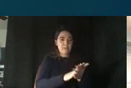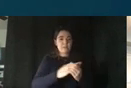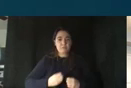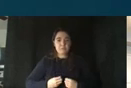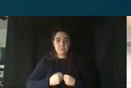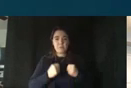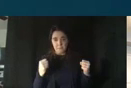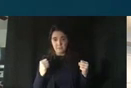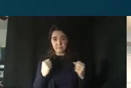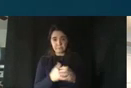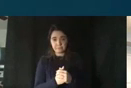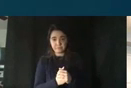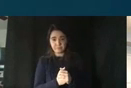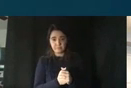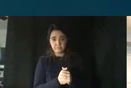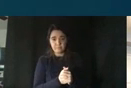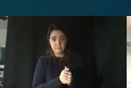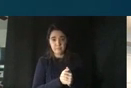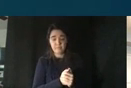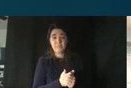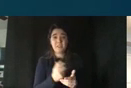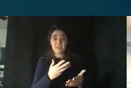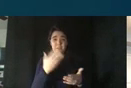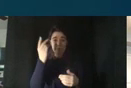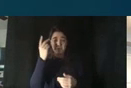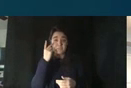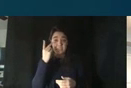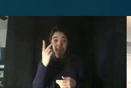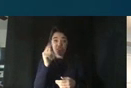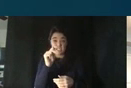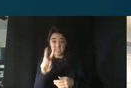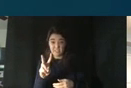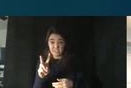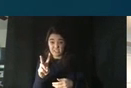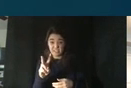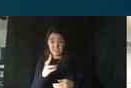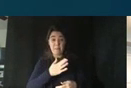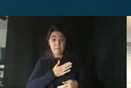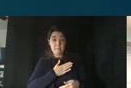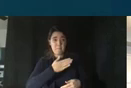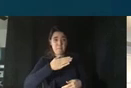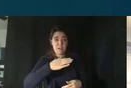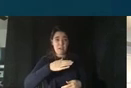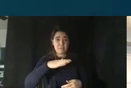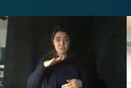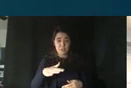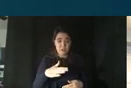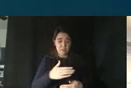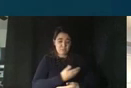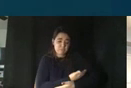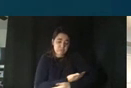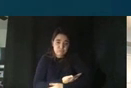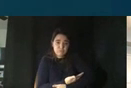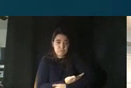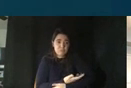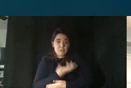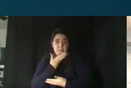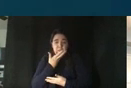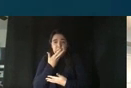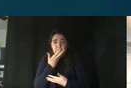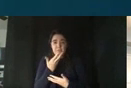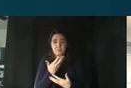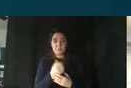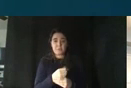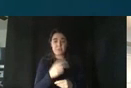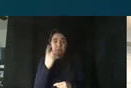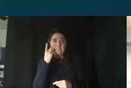what I was seeing on television. I'm holding my child in my warm apartment in Jerusalem while I'm watching these mothers pushing those